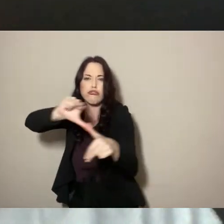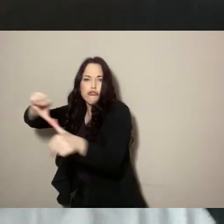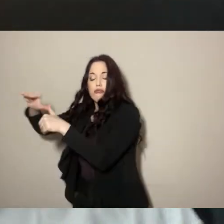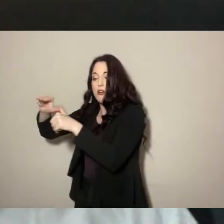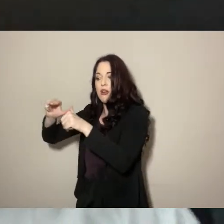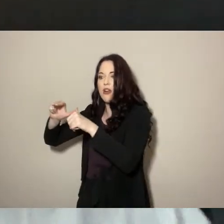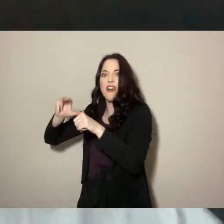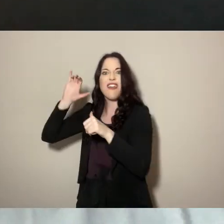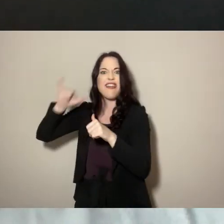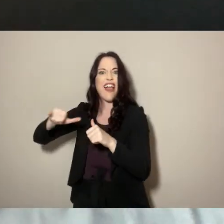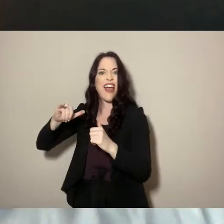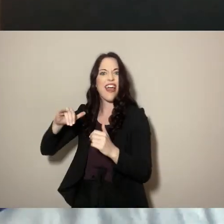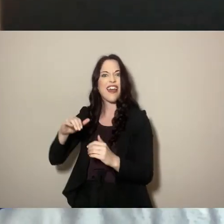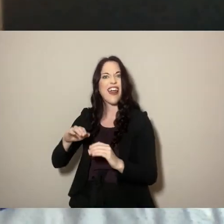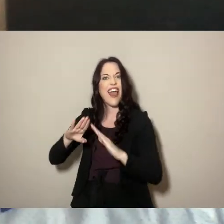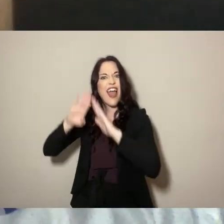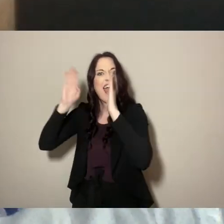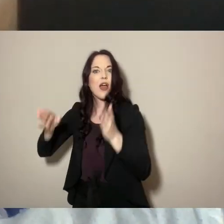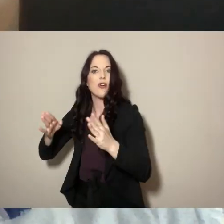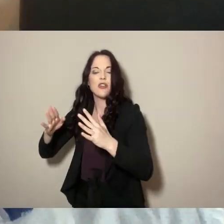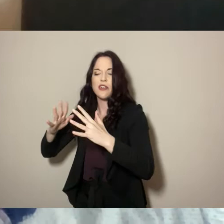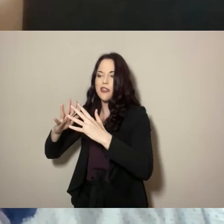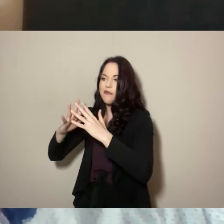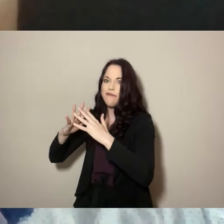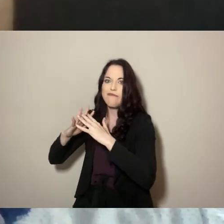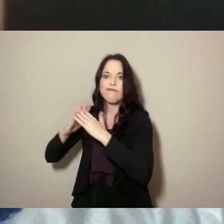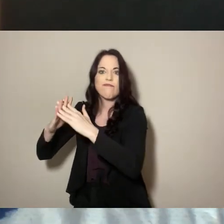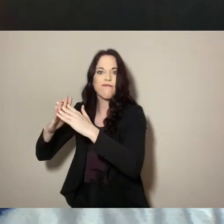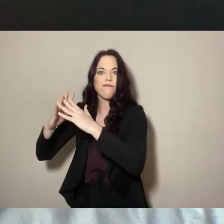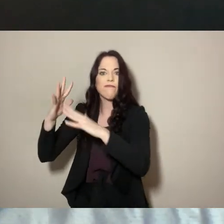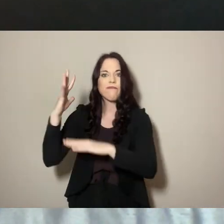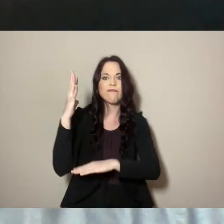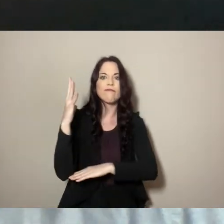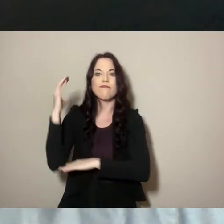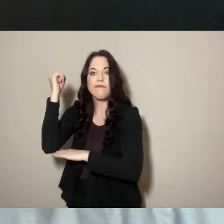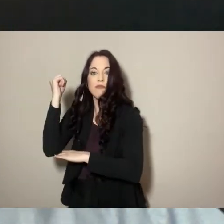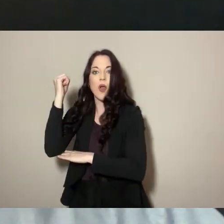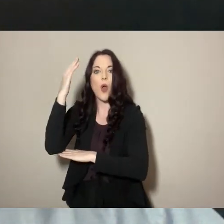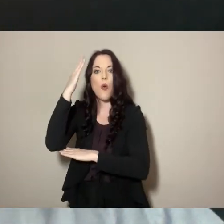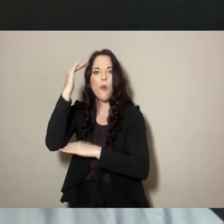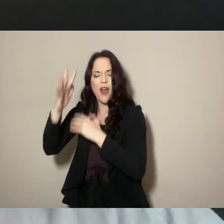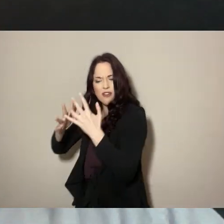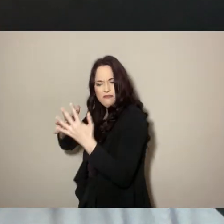it had been set solidly on rock.